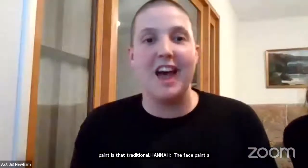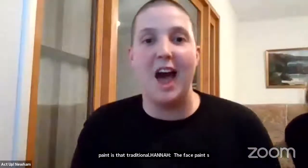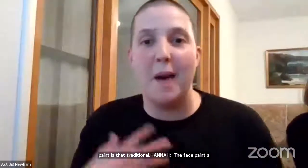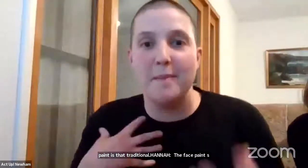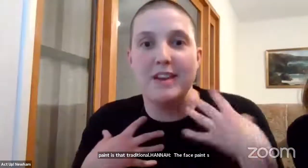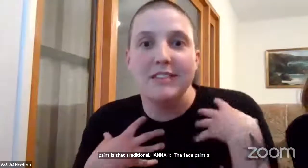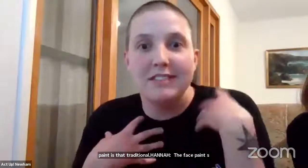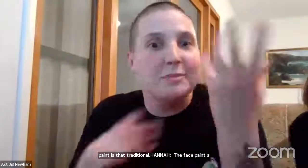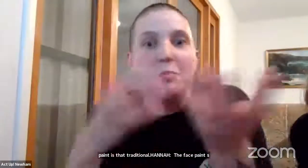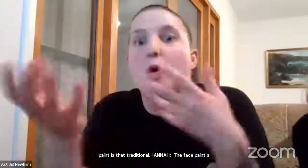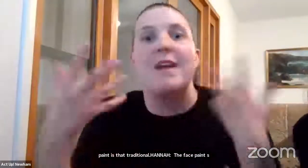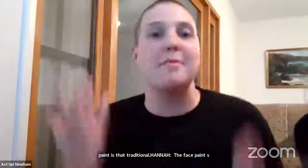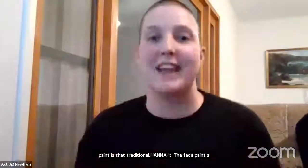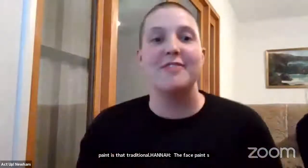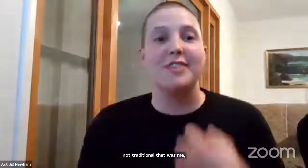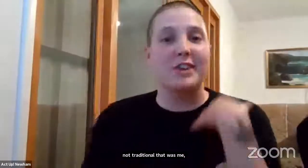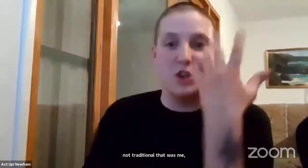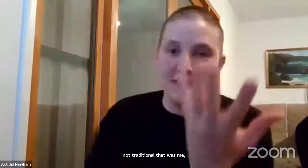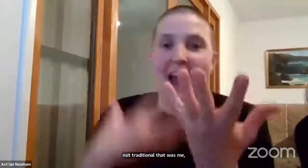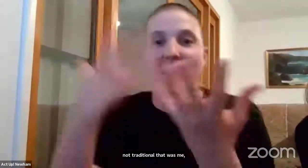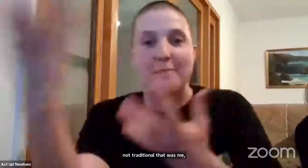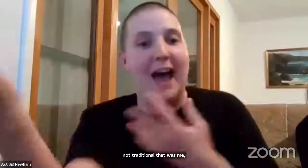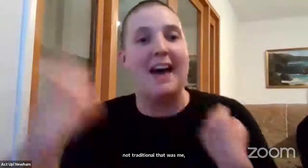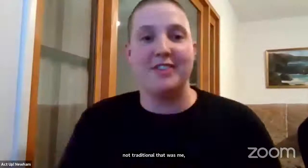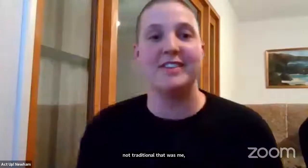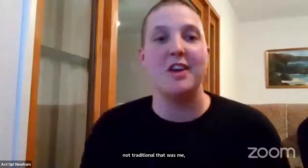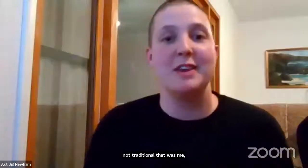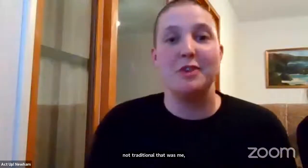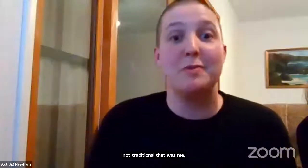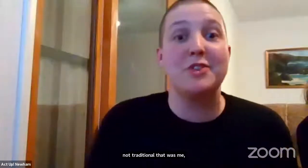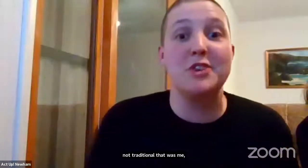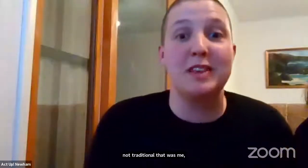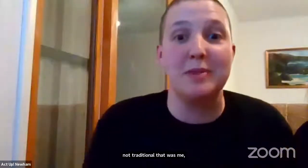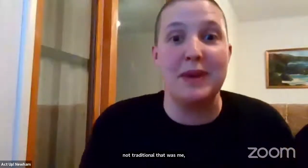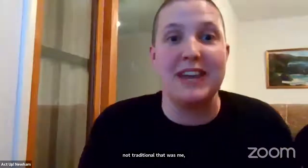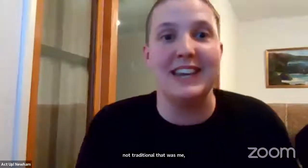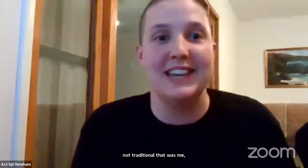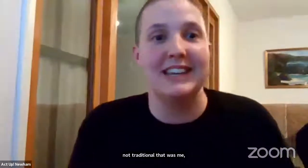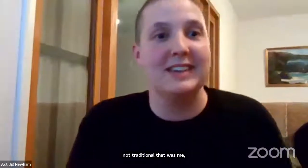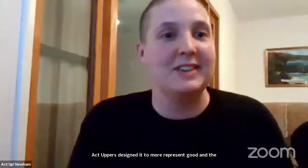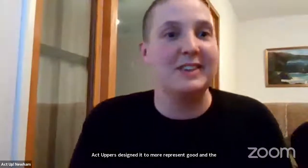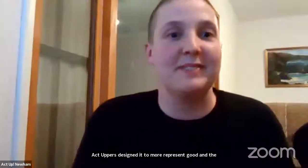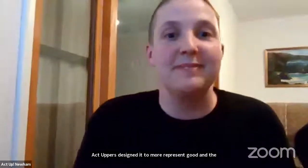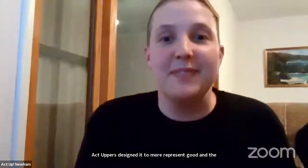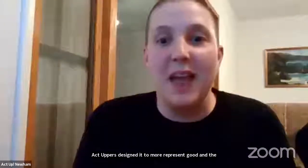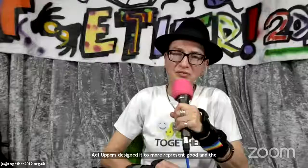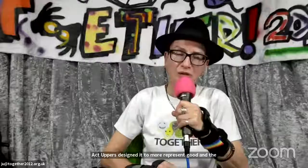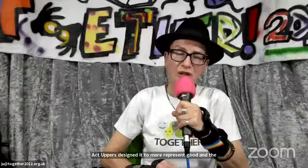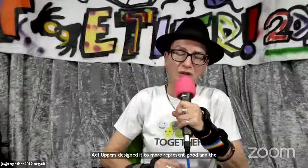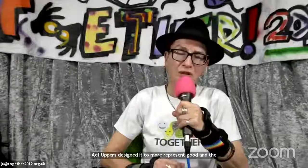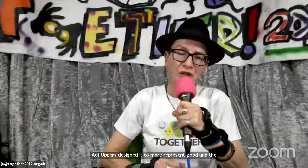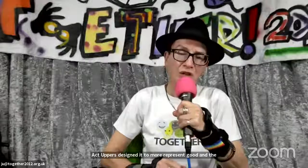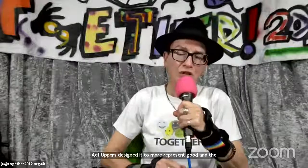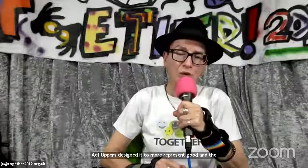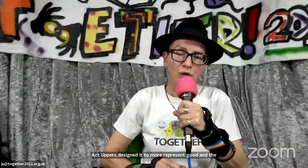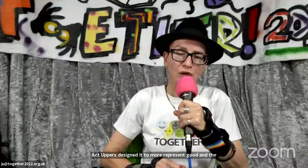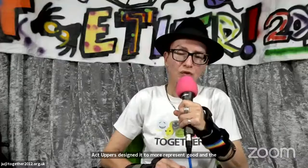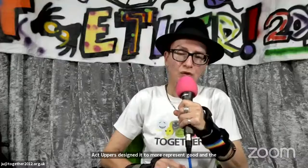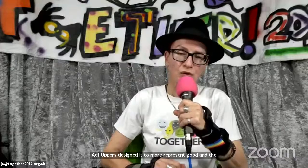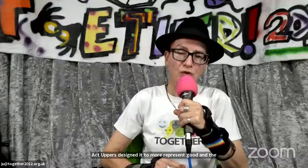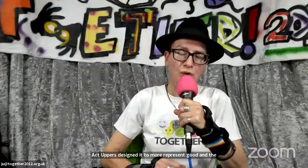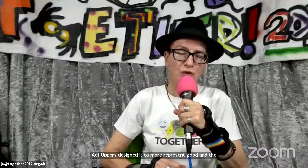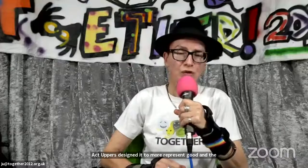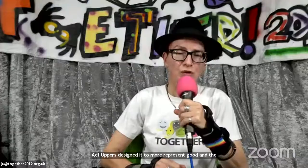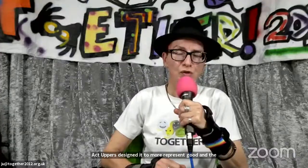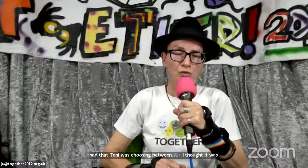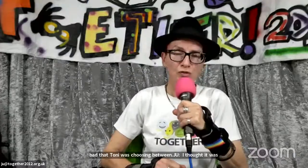was to more represent the good and the bad that Toni was choosing between. I thought it was excellent. So I have